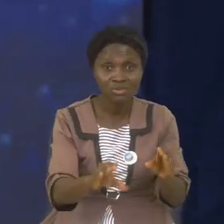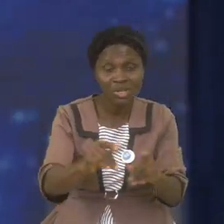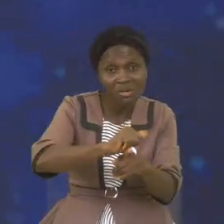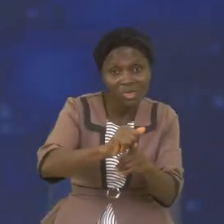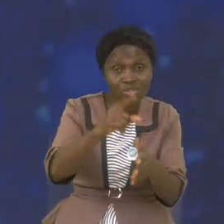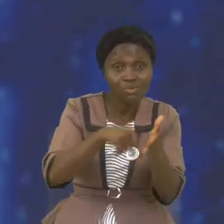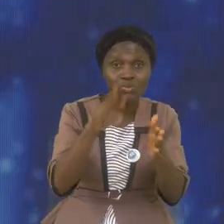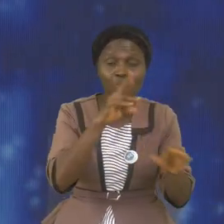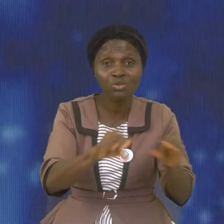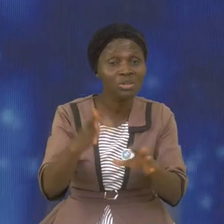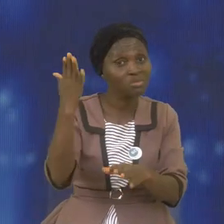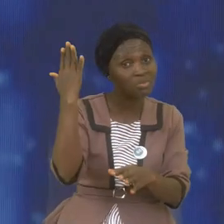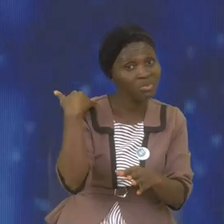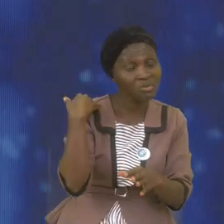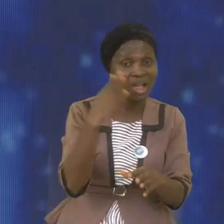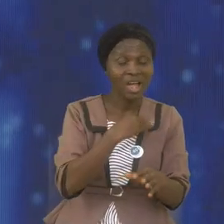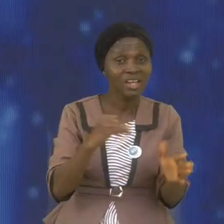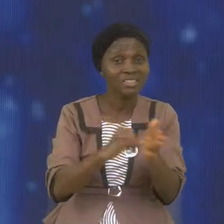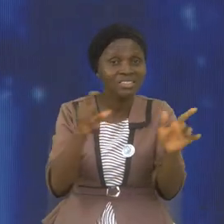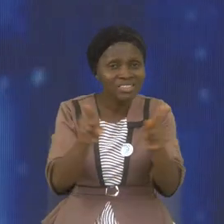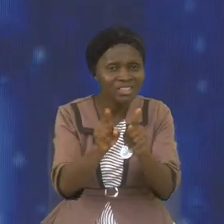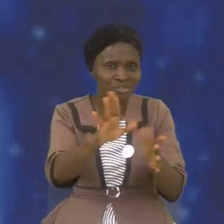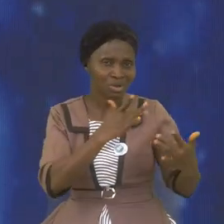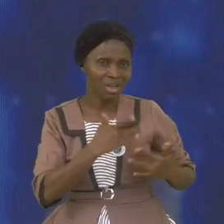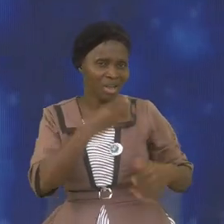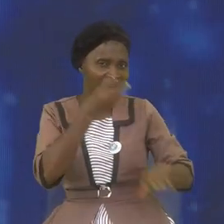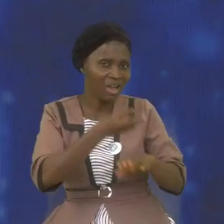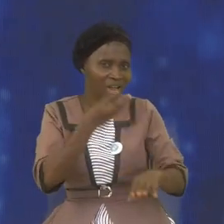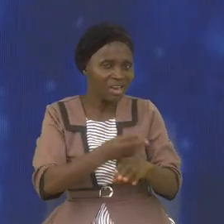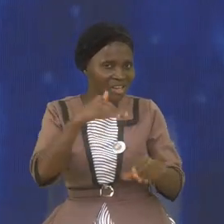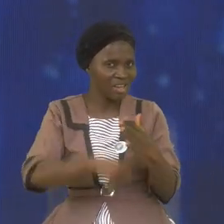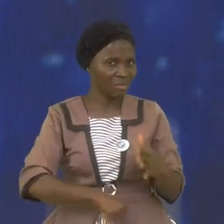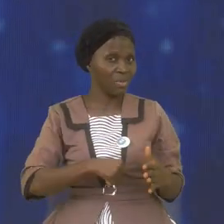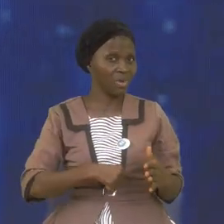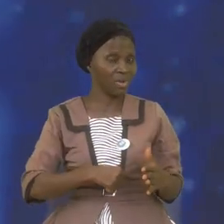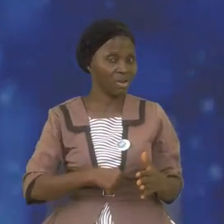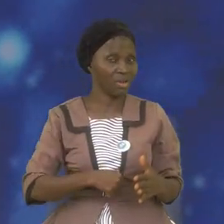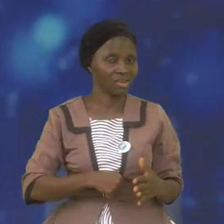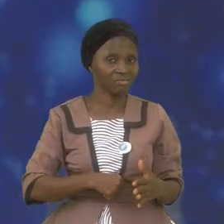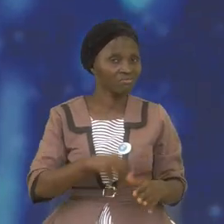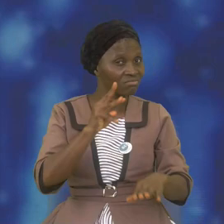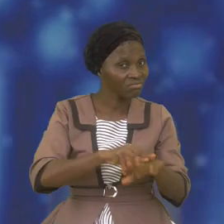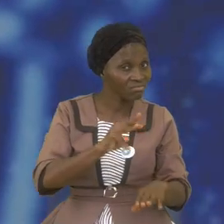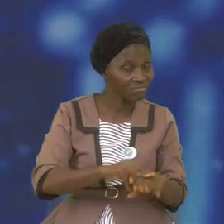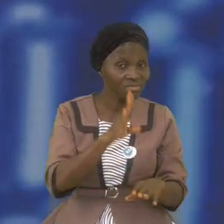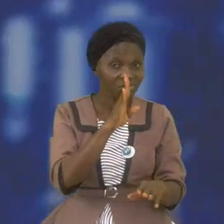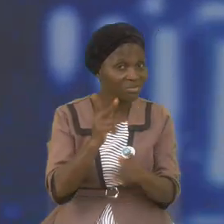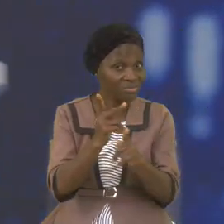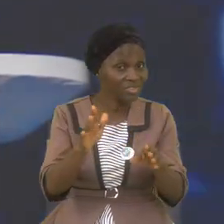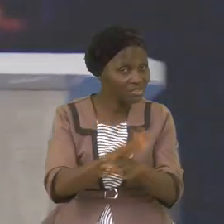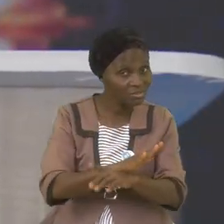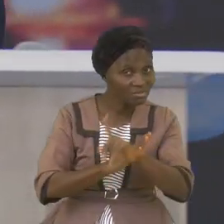And it is, your heart is hardened in pride. Be careful. God knows how